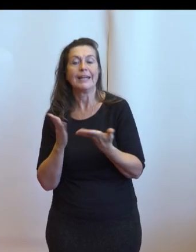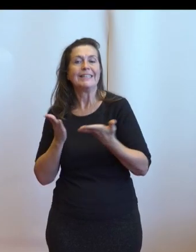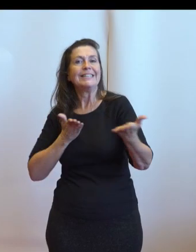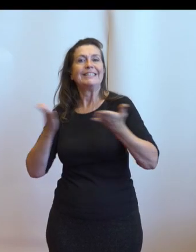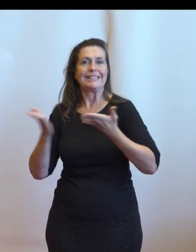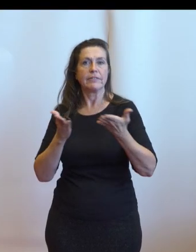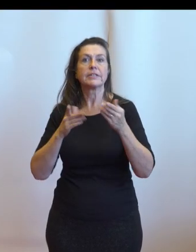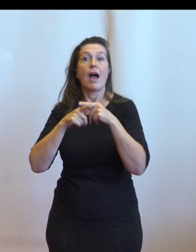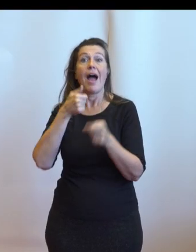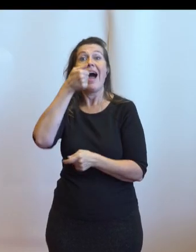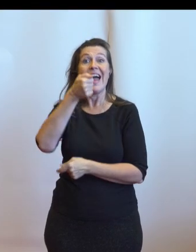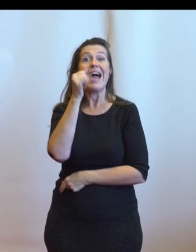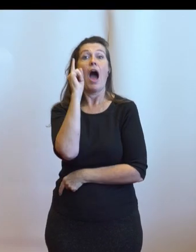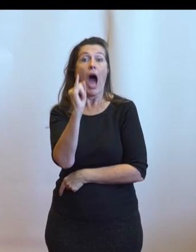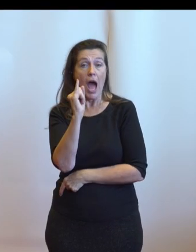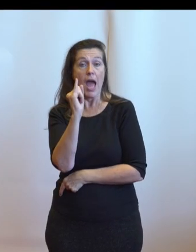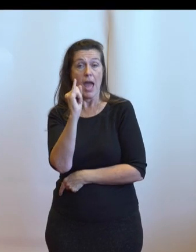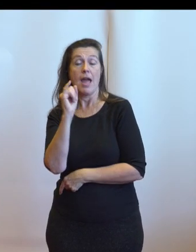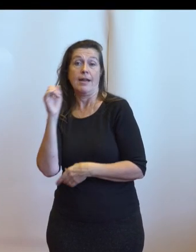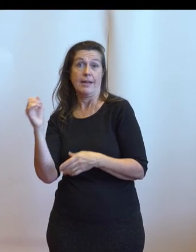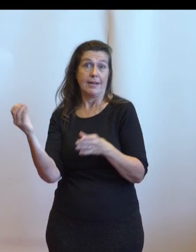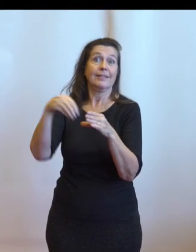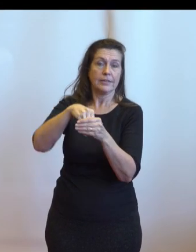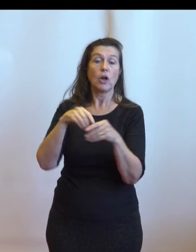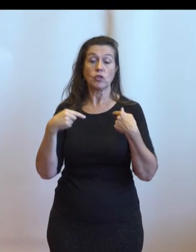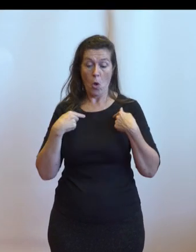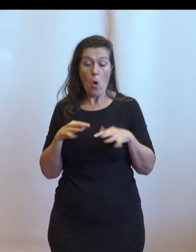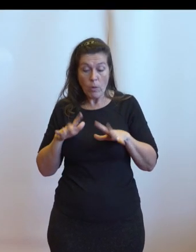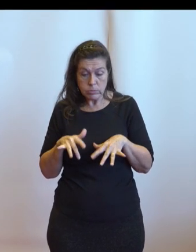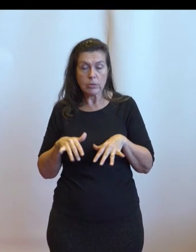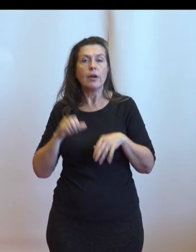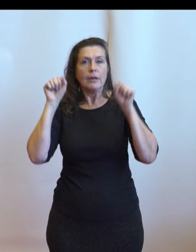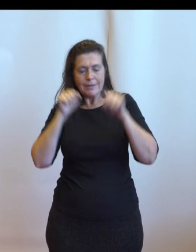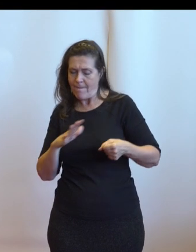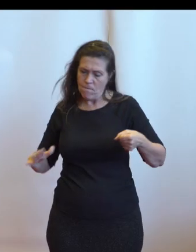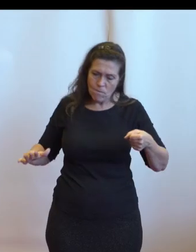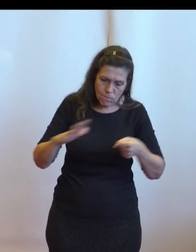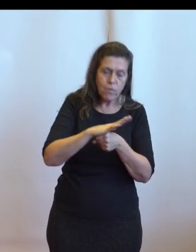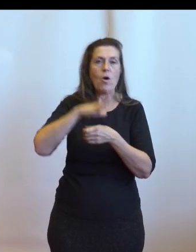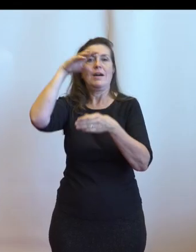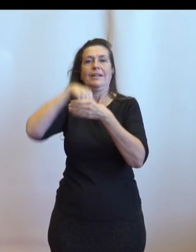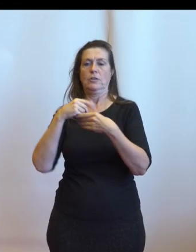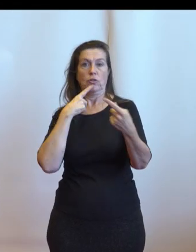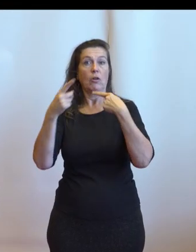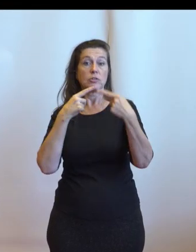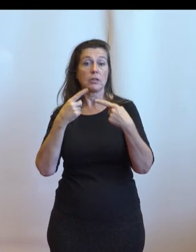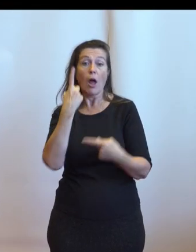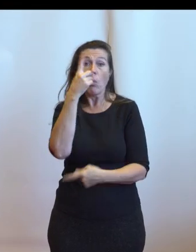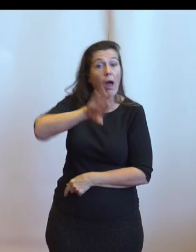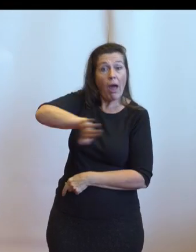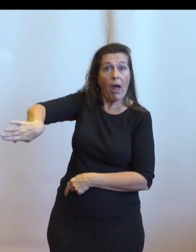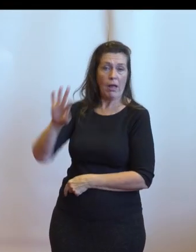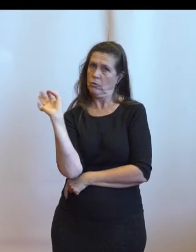of artificial intelligence, now the employees can truly be part of the conversation and no one is excluded.